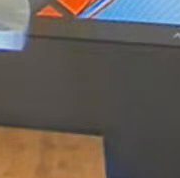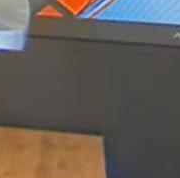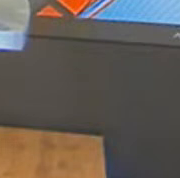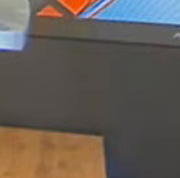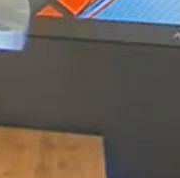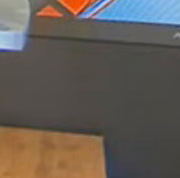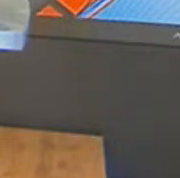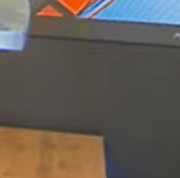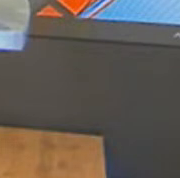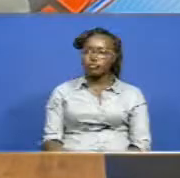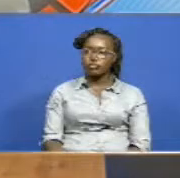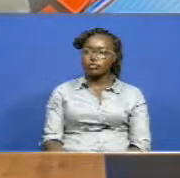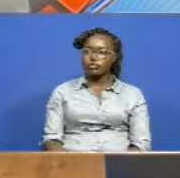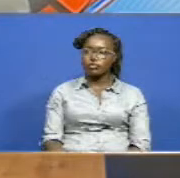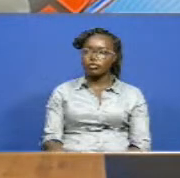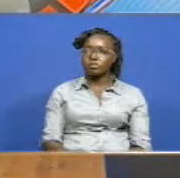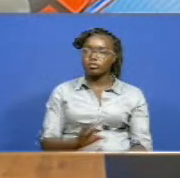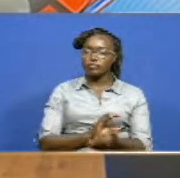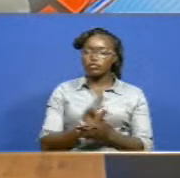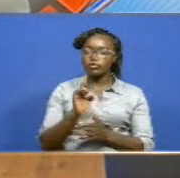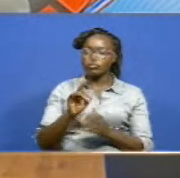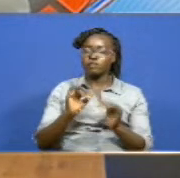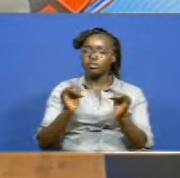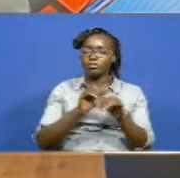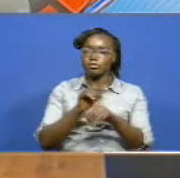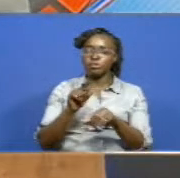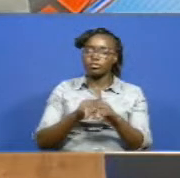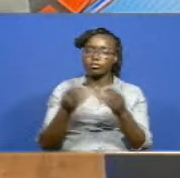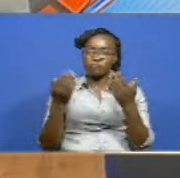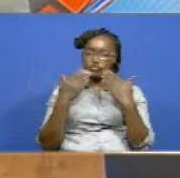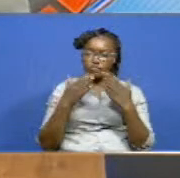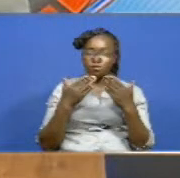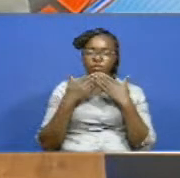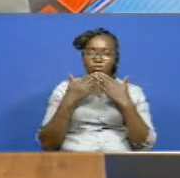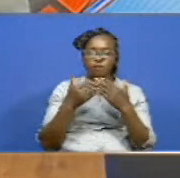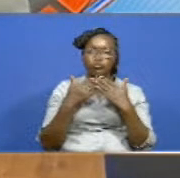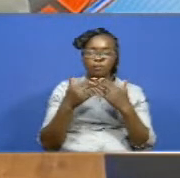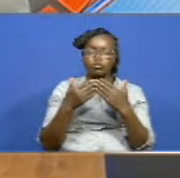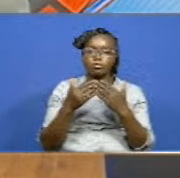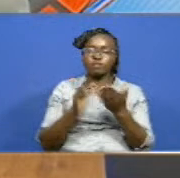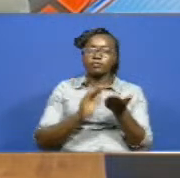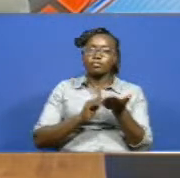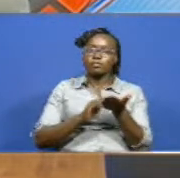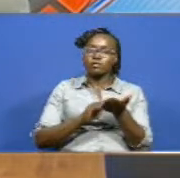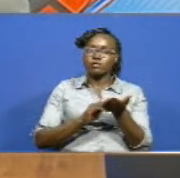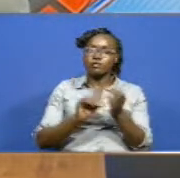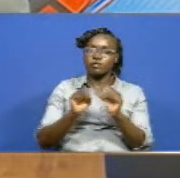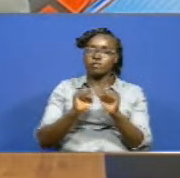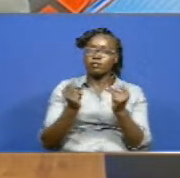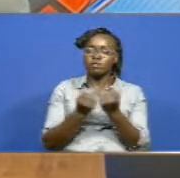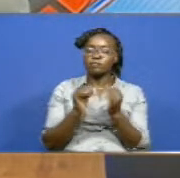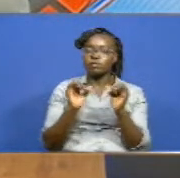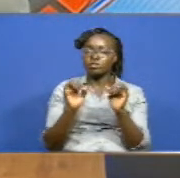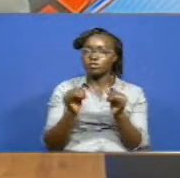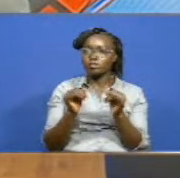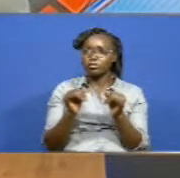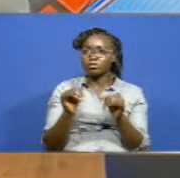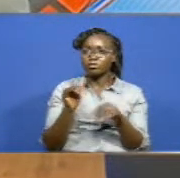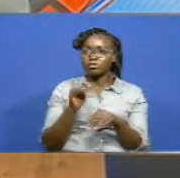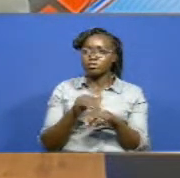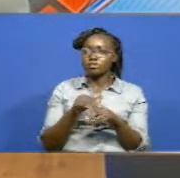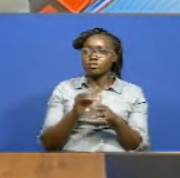We have come to the close of Channel 1 News Hour. We do appreciate your feedback on our social media platforms at